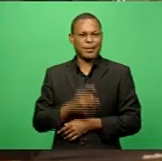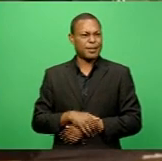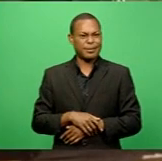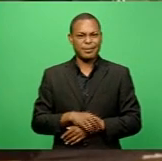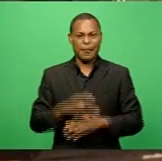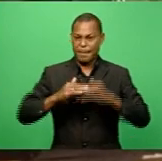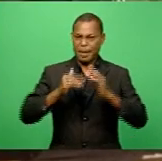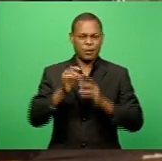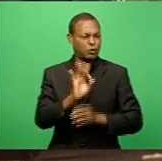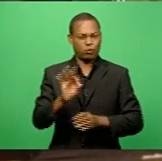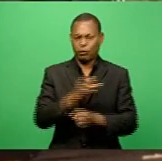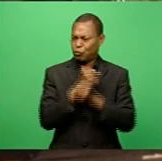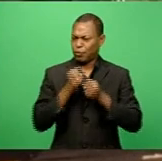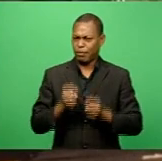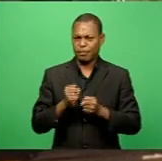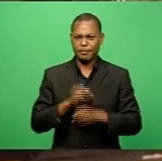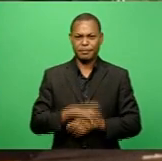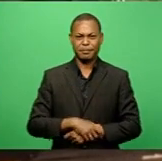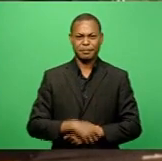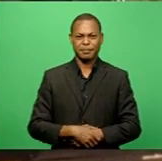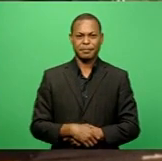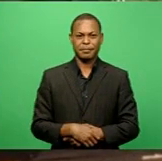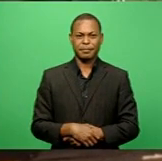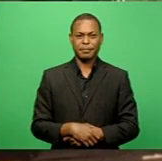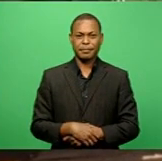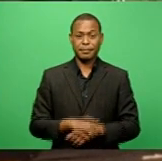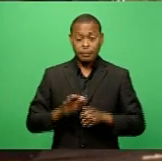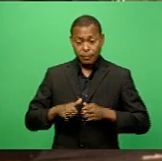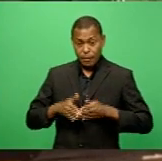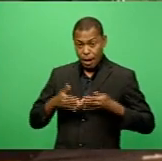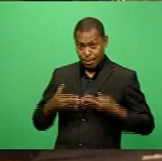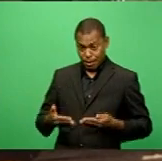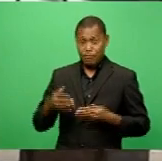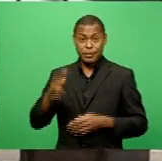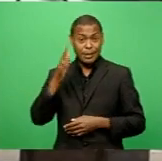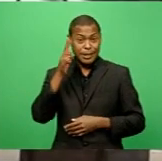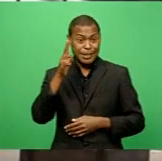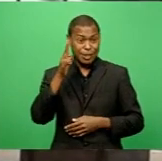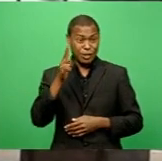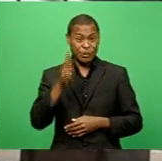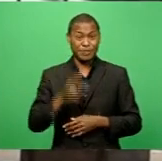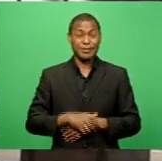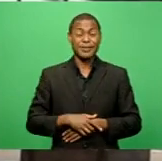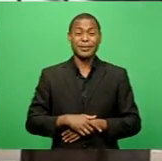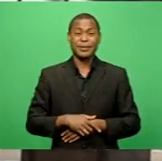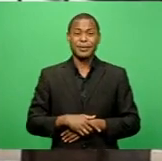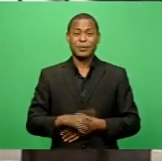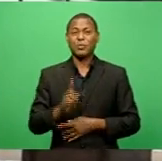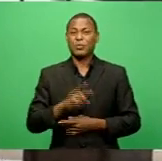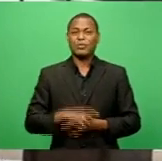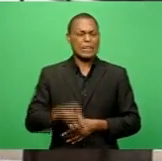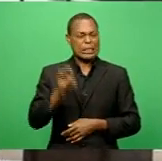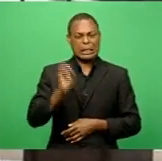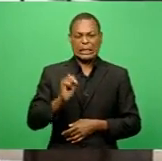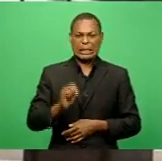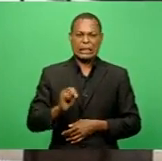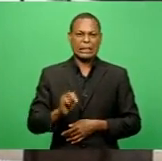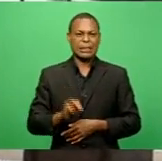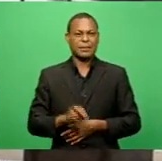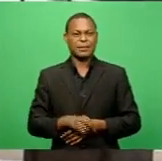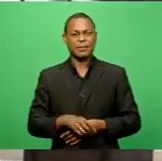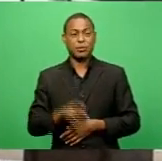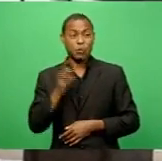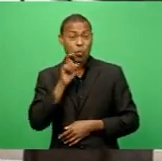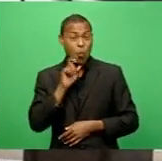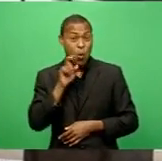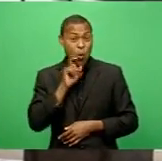strong. At the moment, teachers at the school are in dire need of clean drinking water. And yes,